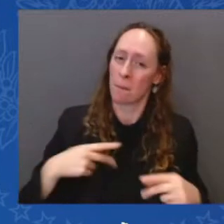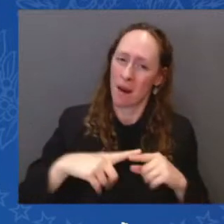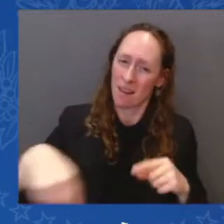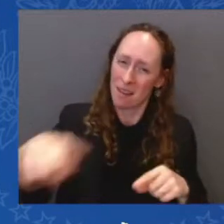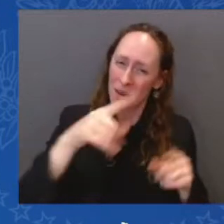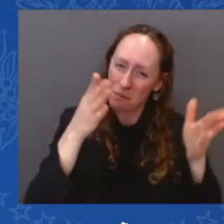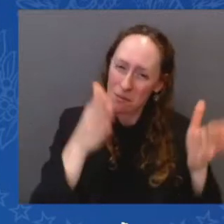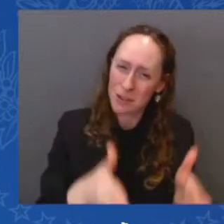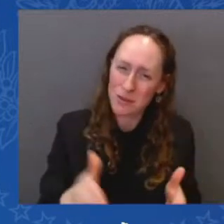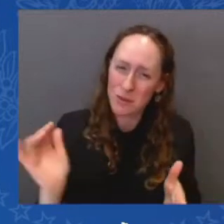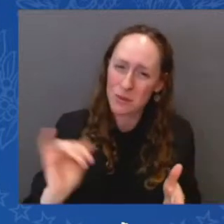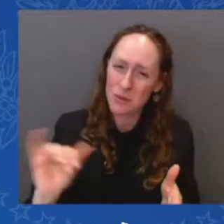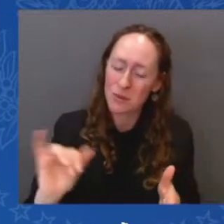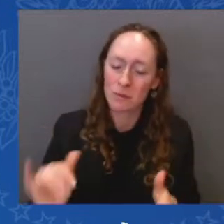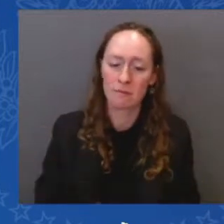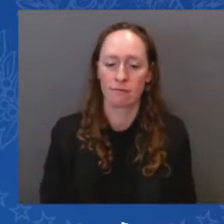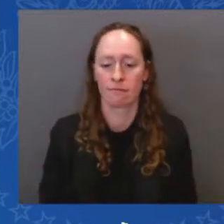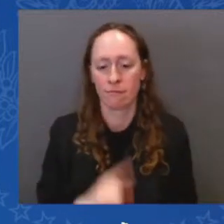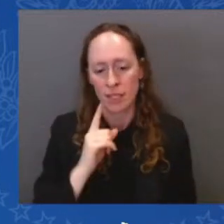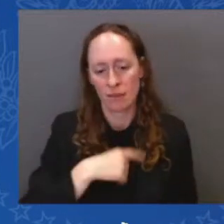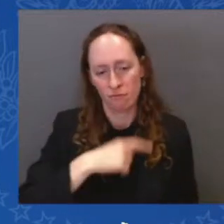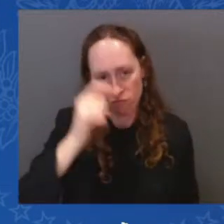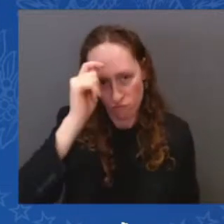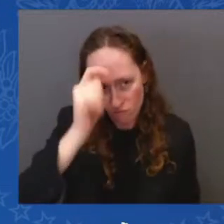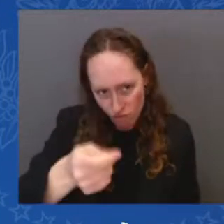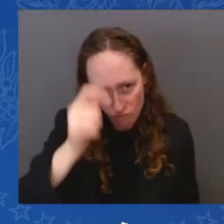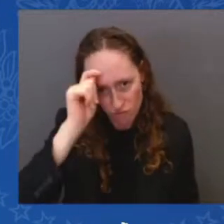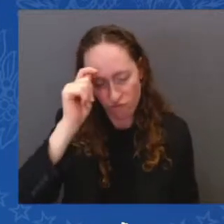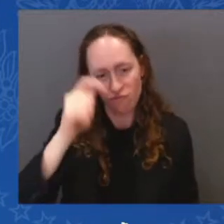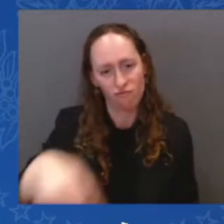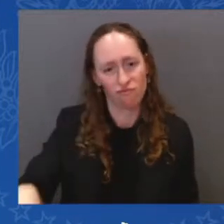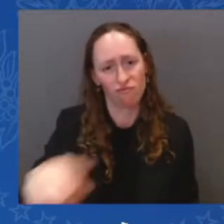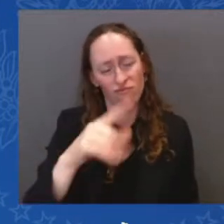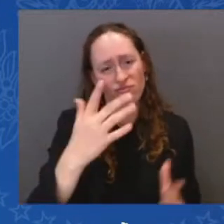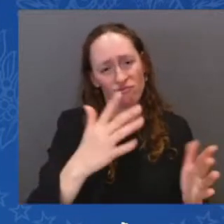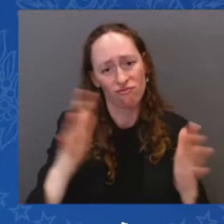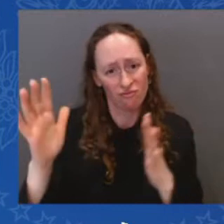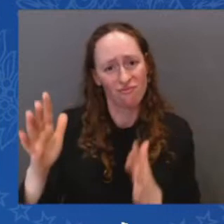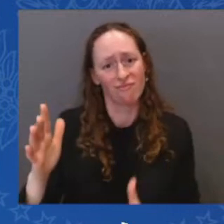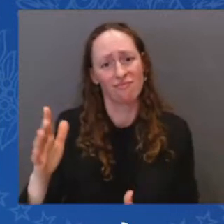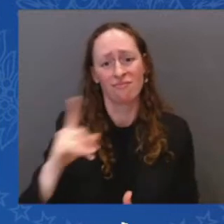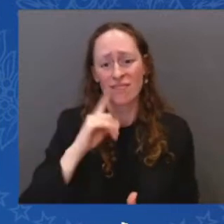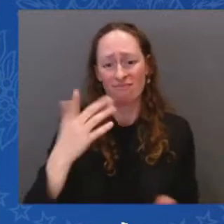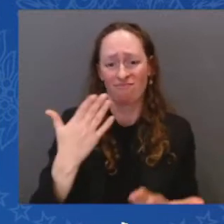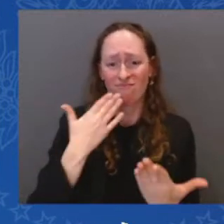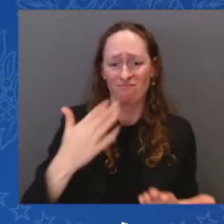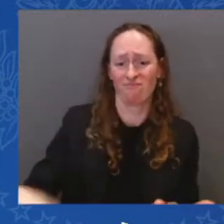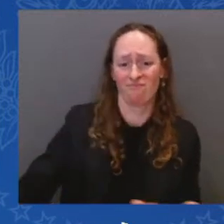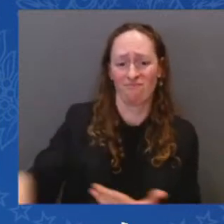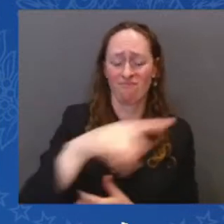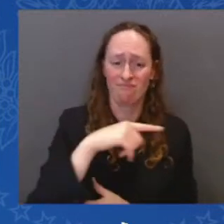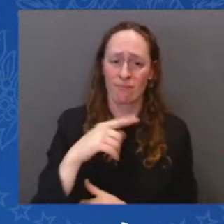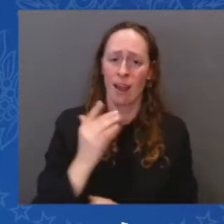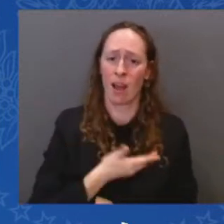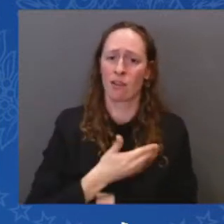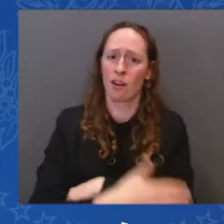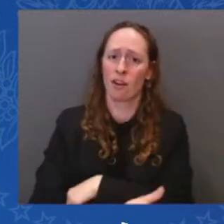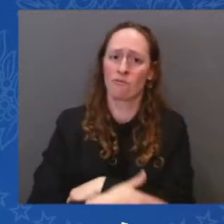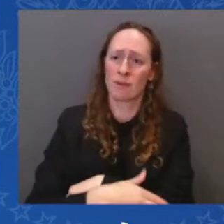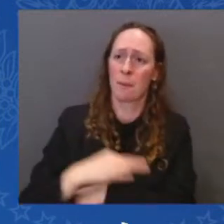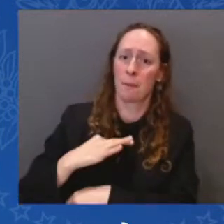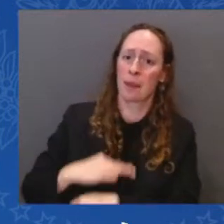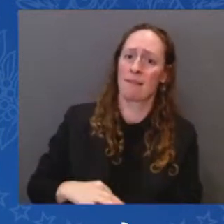country. Secretary Austin told the story of how he and General Milley got blown up together by an IED in